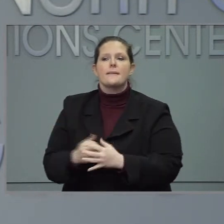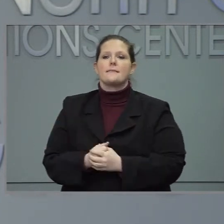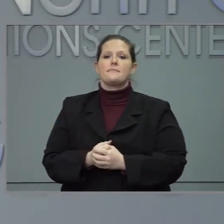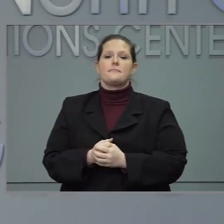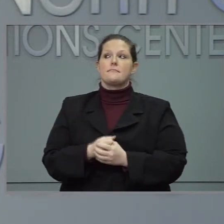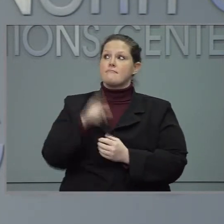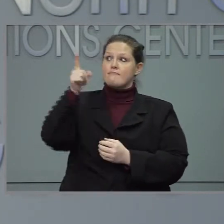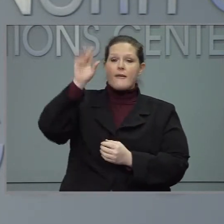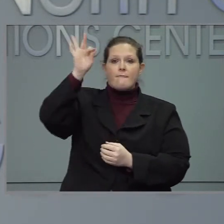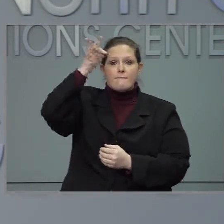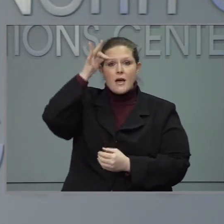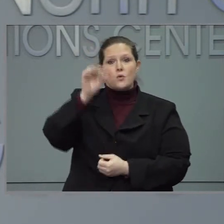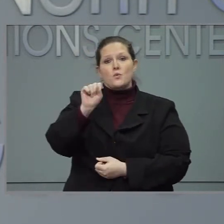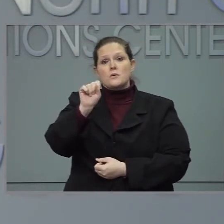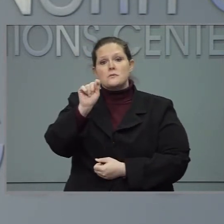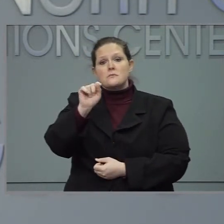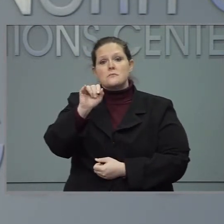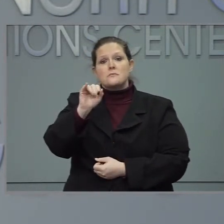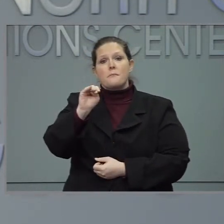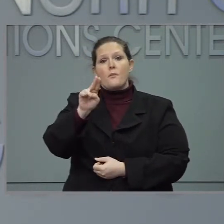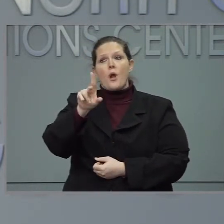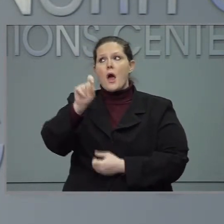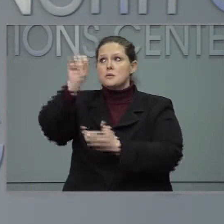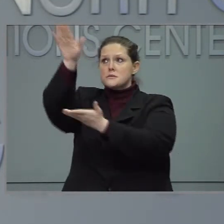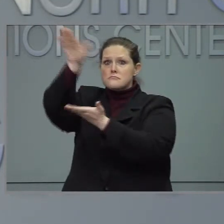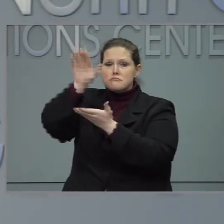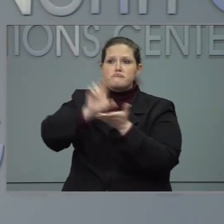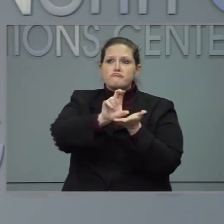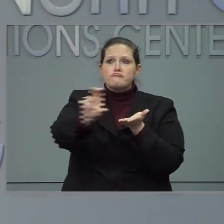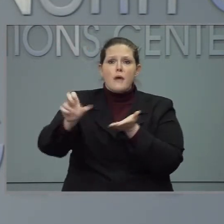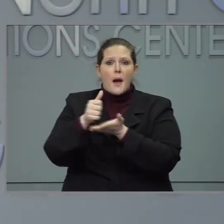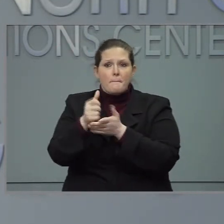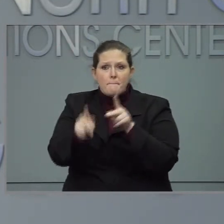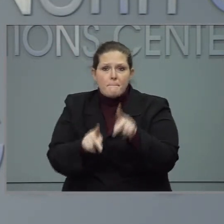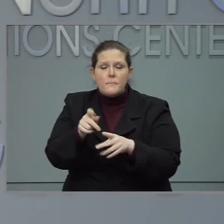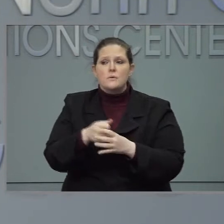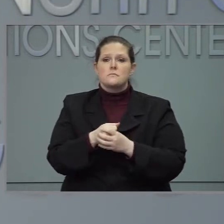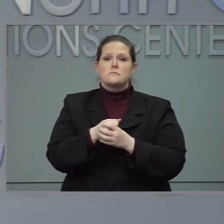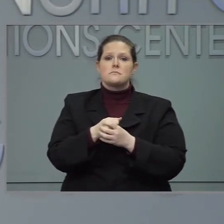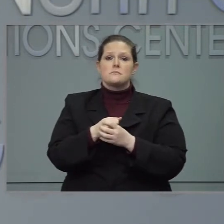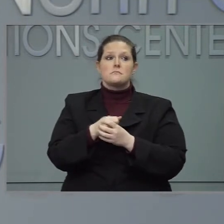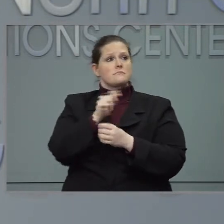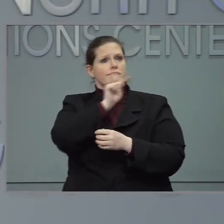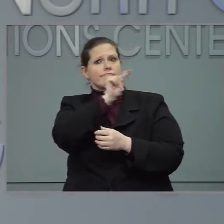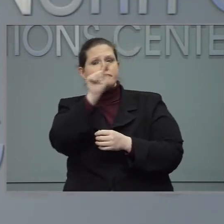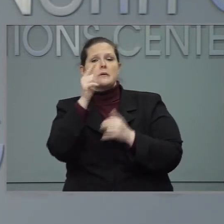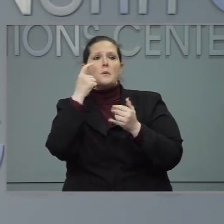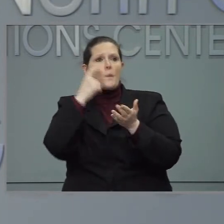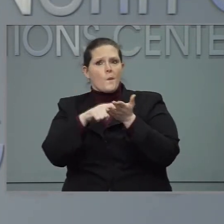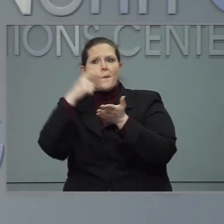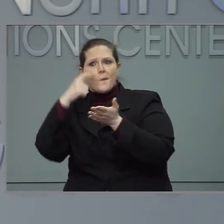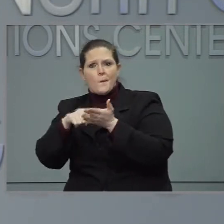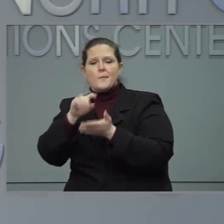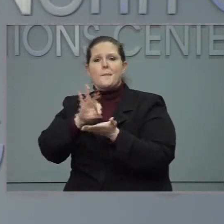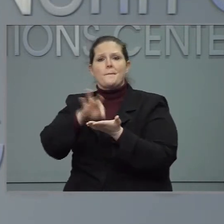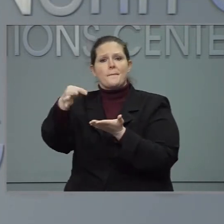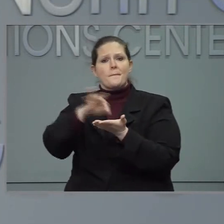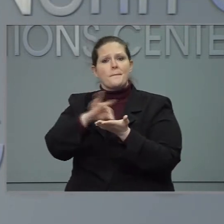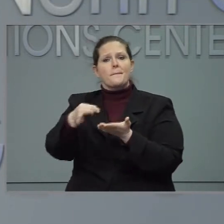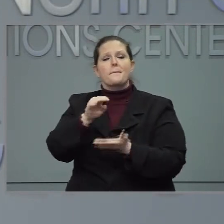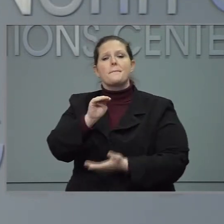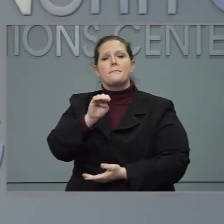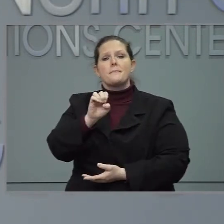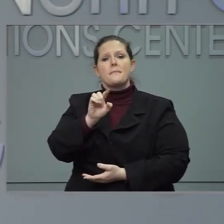federal money, and because of the Medicaid managed care transformation that is happening that the legislative